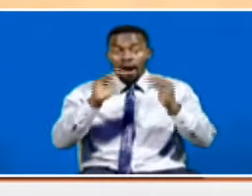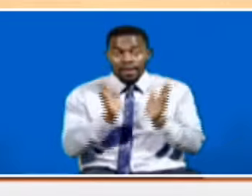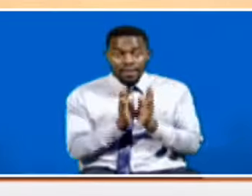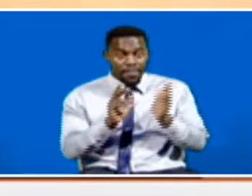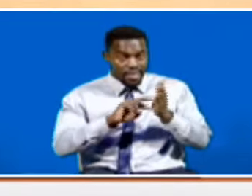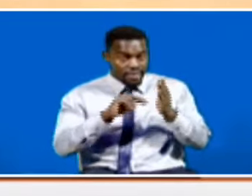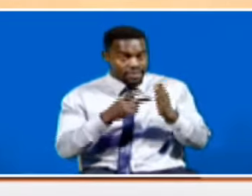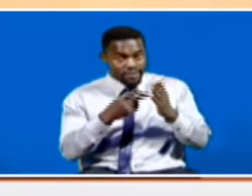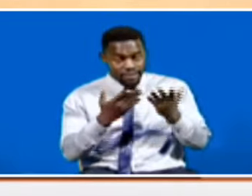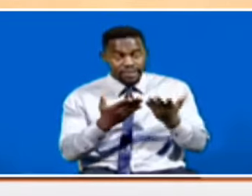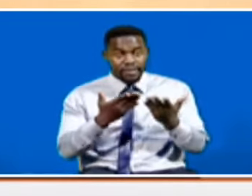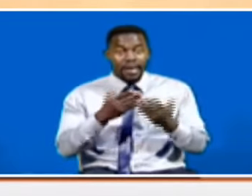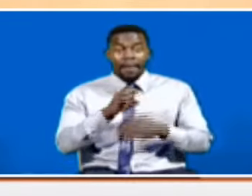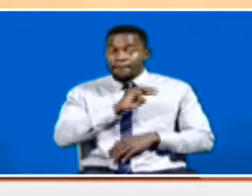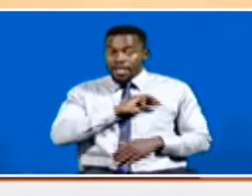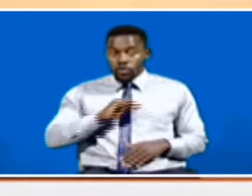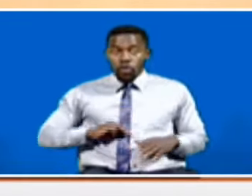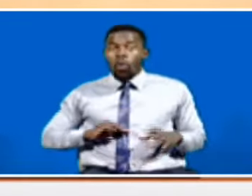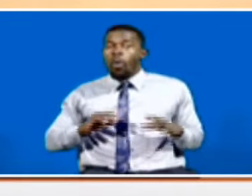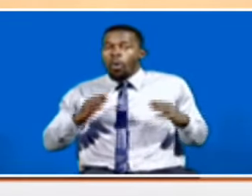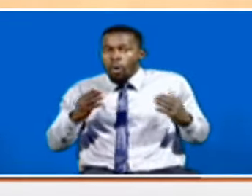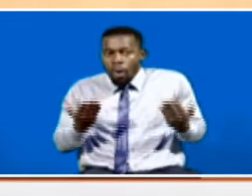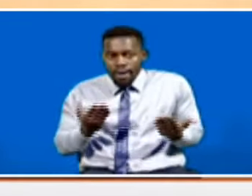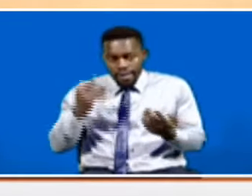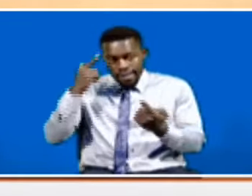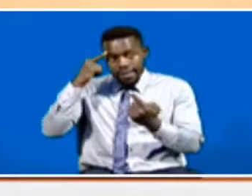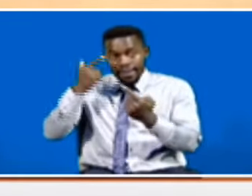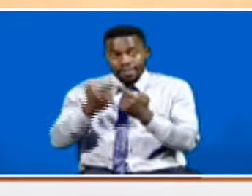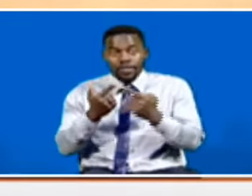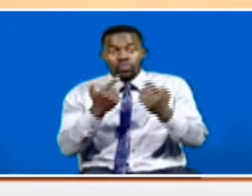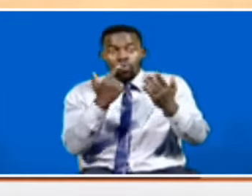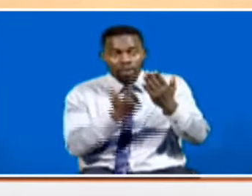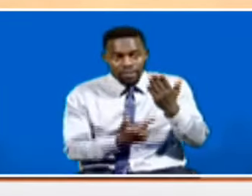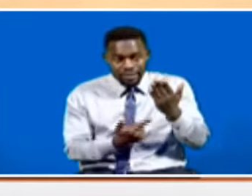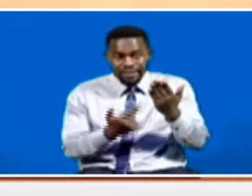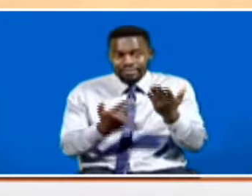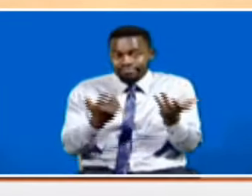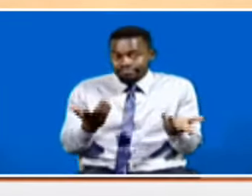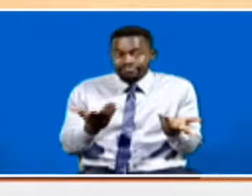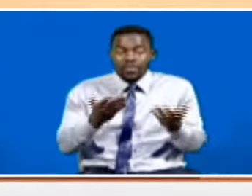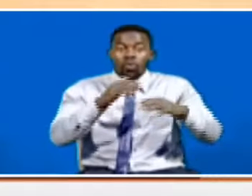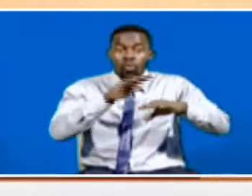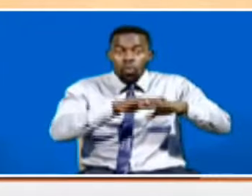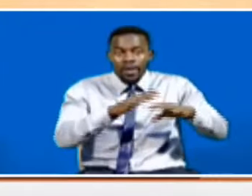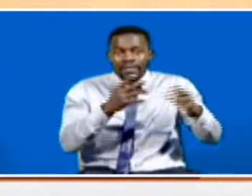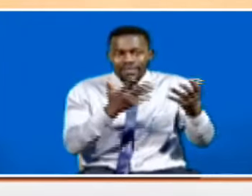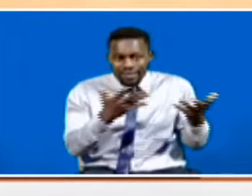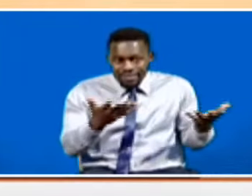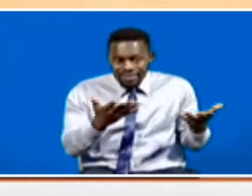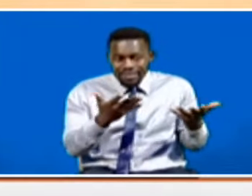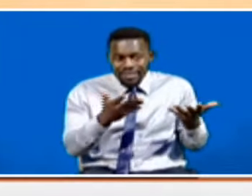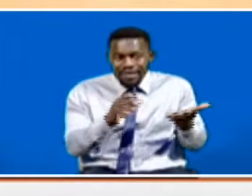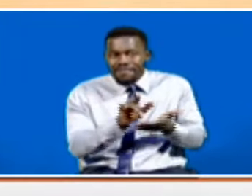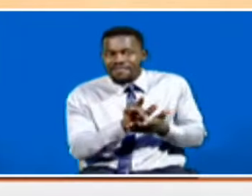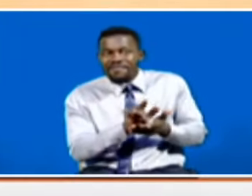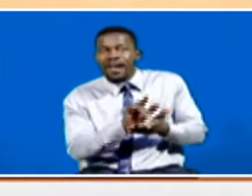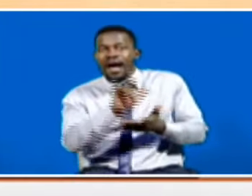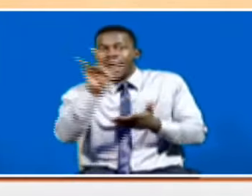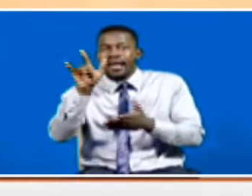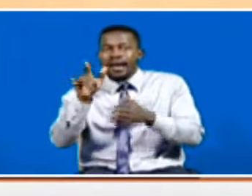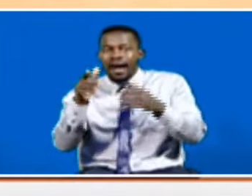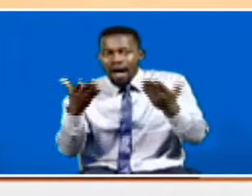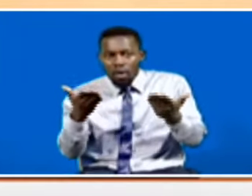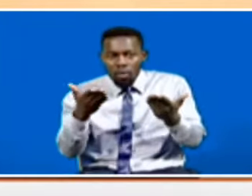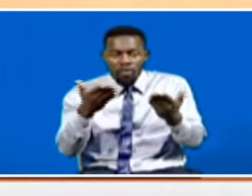mission is this is cargo. How do we make trade possible for Kenya and